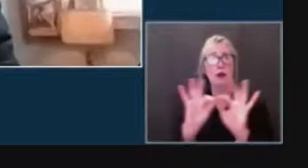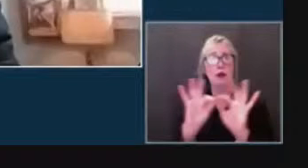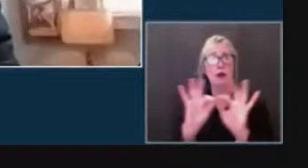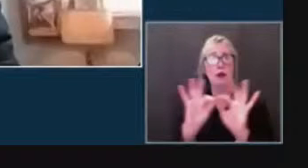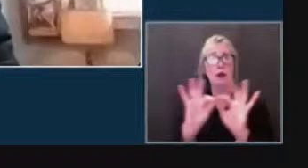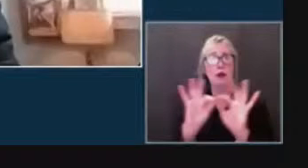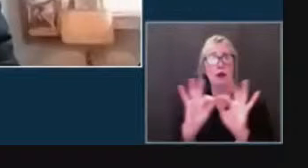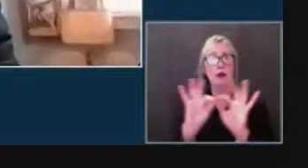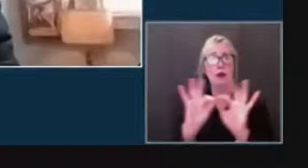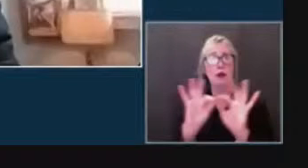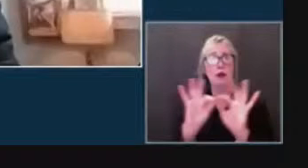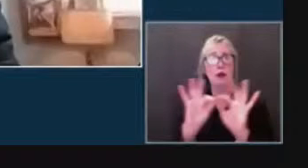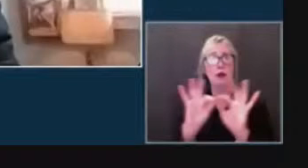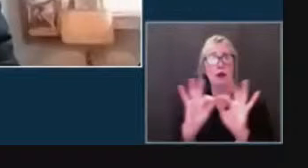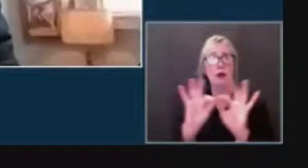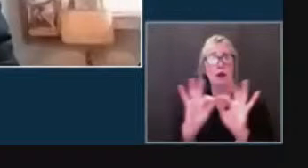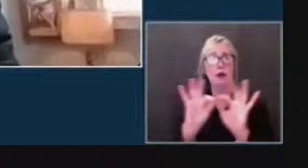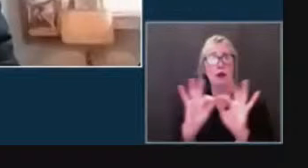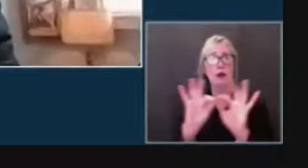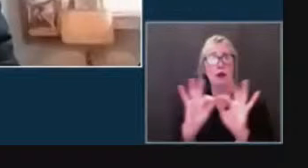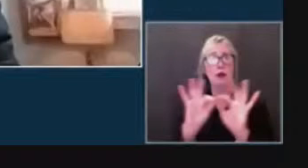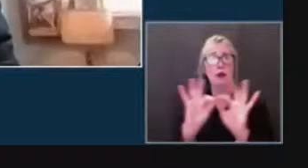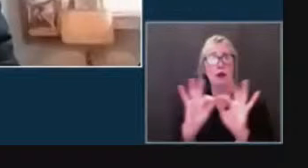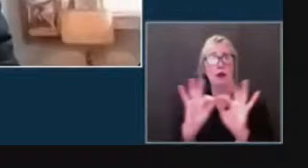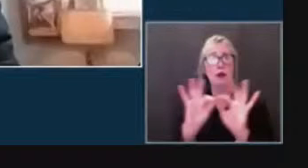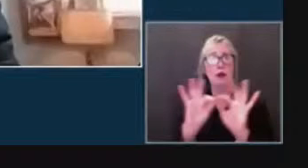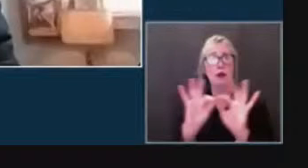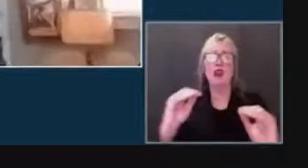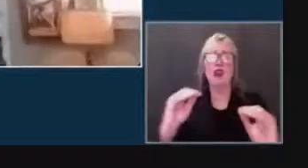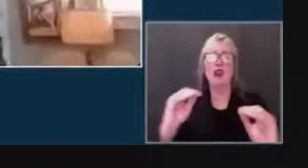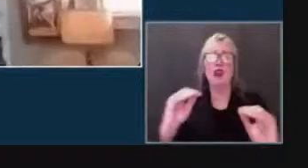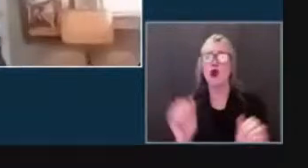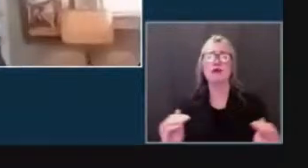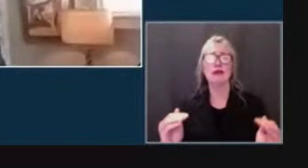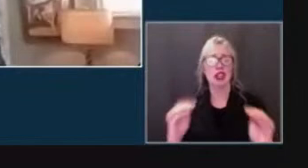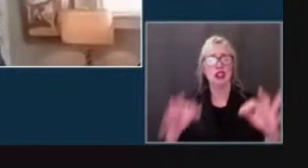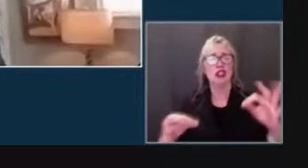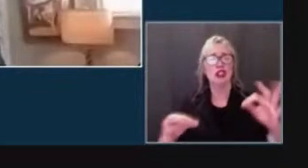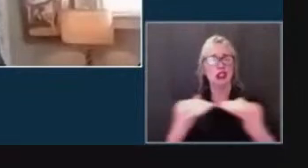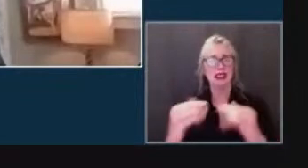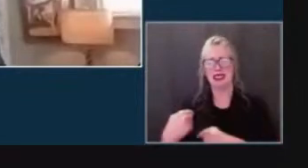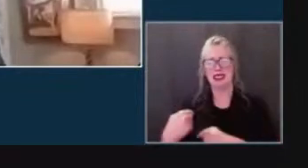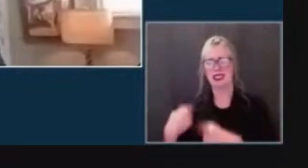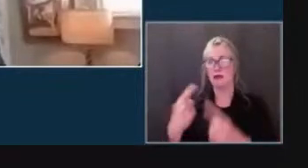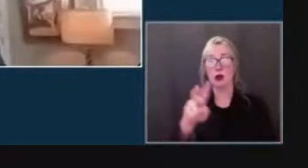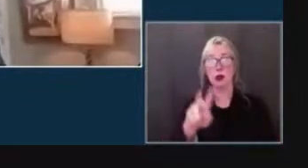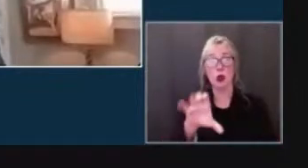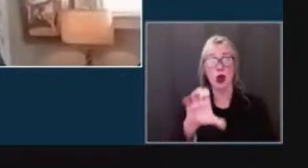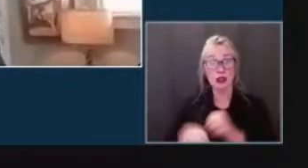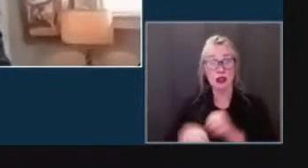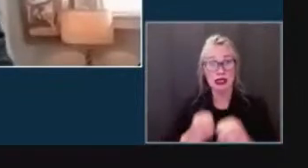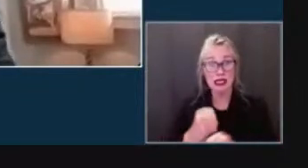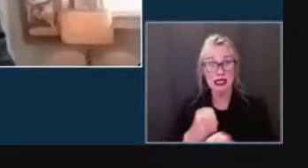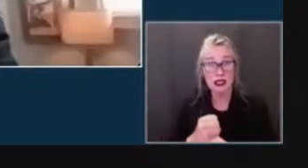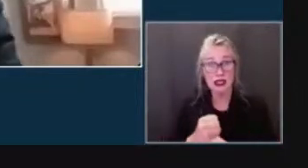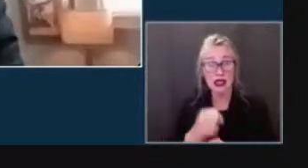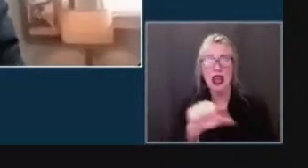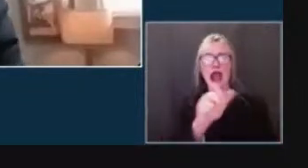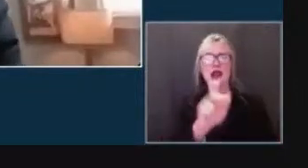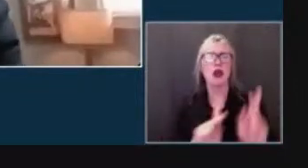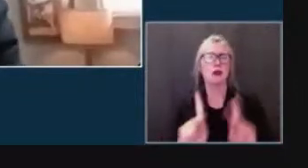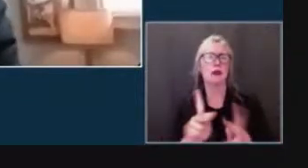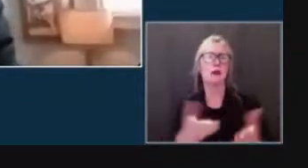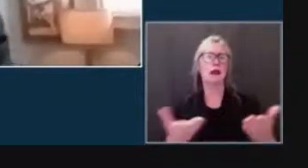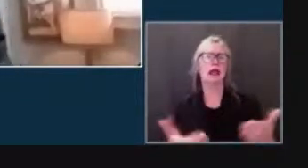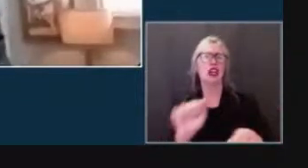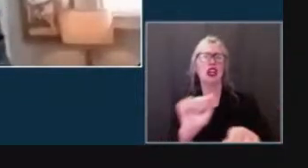over 200 years. A low-wage worker or immigrant worker somewhere in our state whose family not making